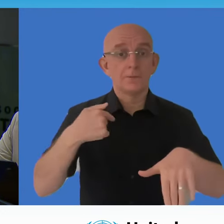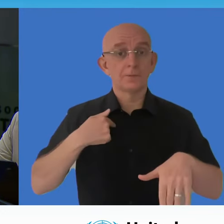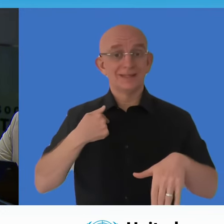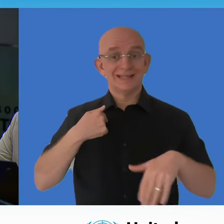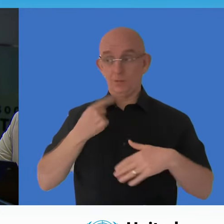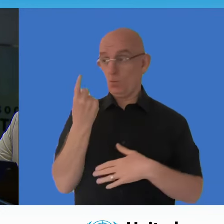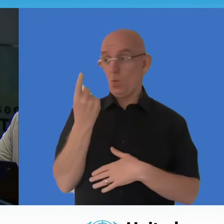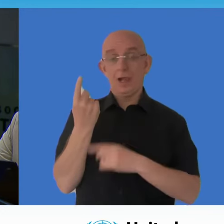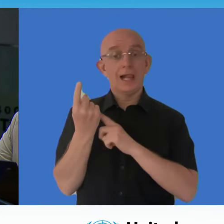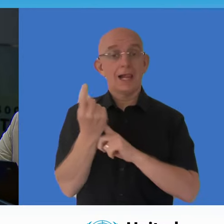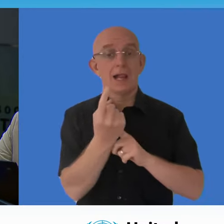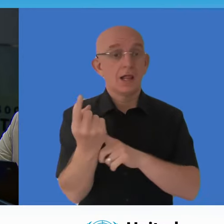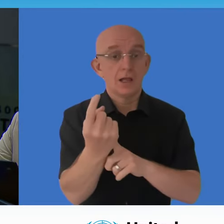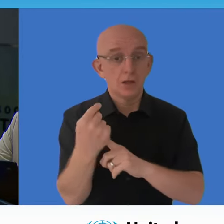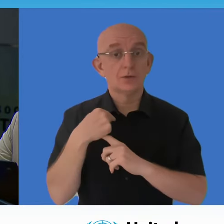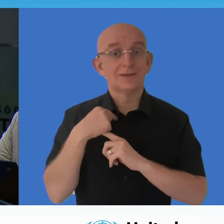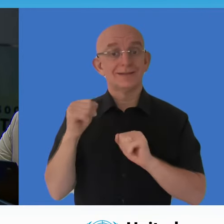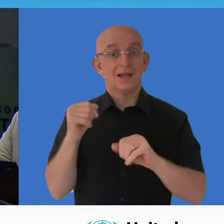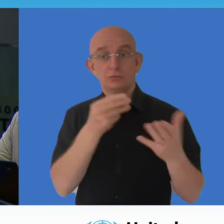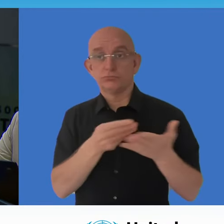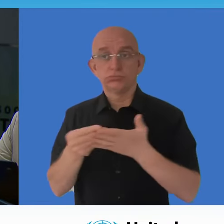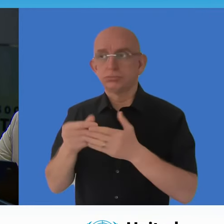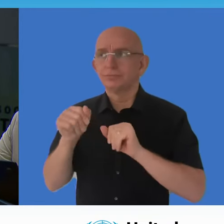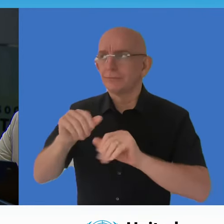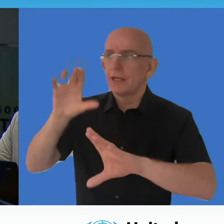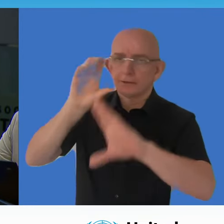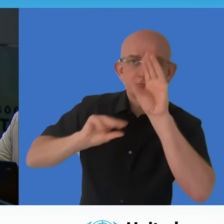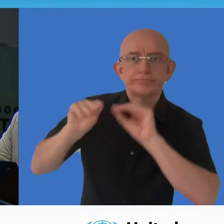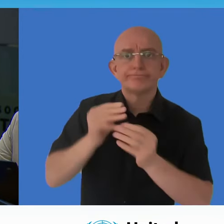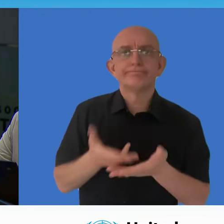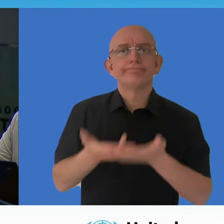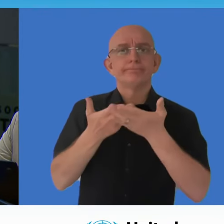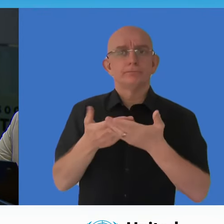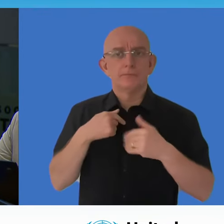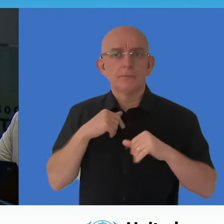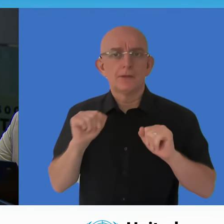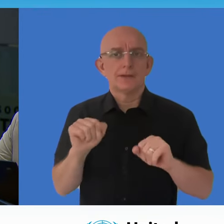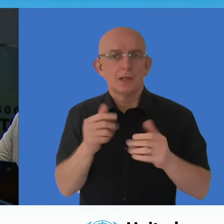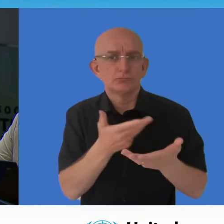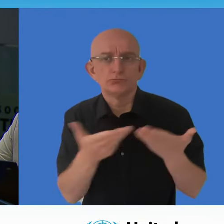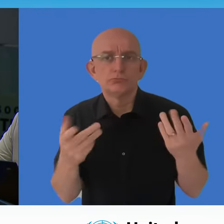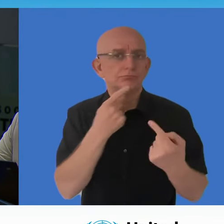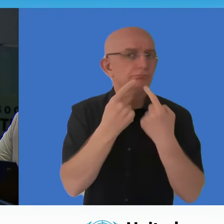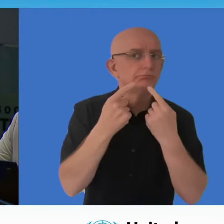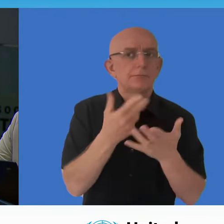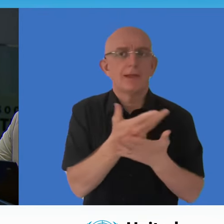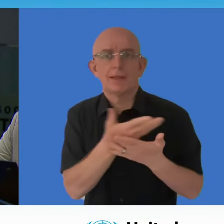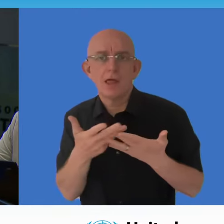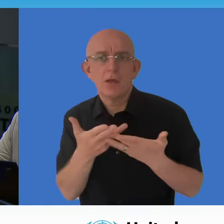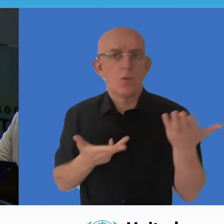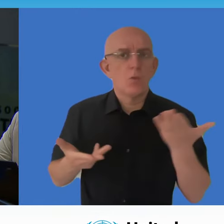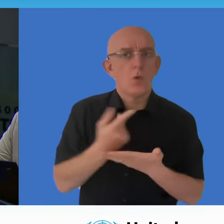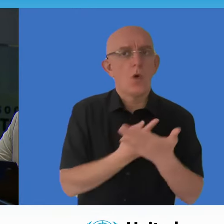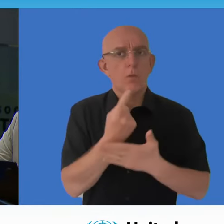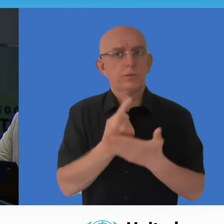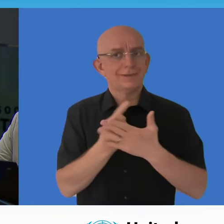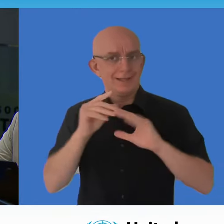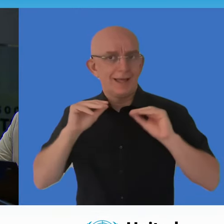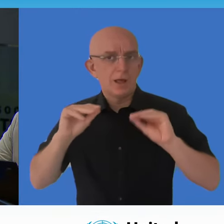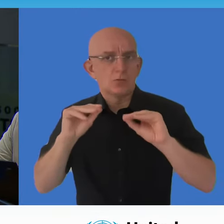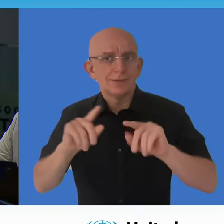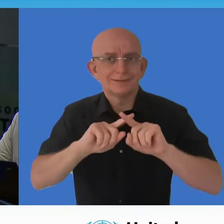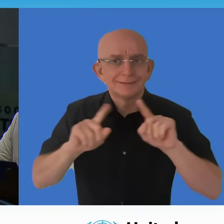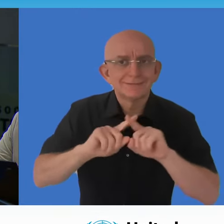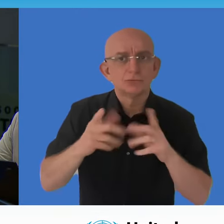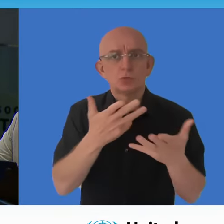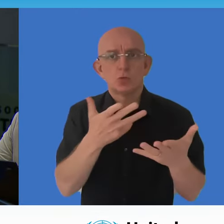and fluency with poverty and opportunities. Education coupled with the use of simple technologies like mobile phone and apps can reach those in need and masses and